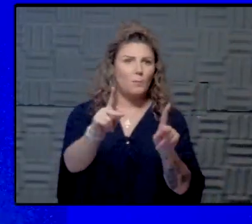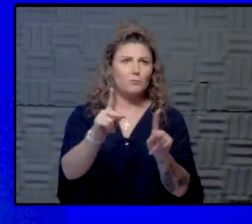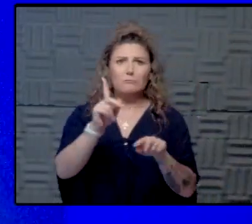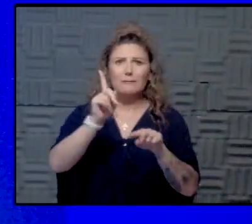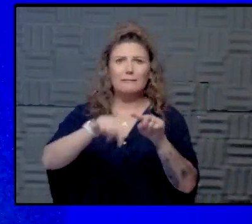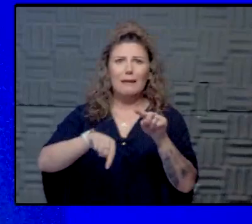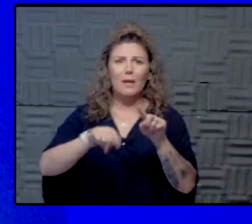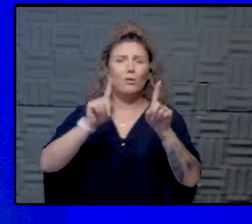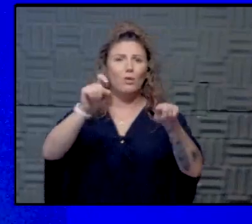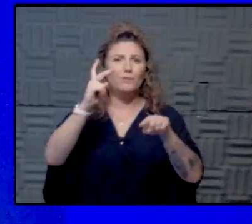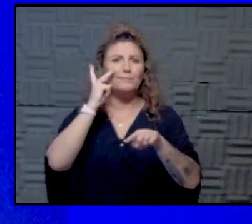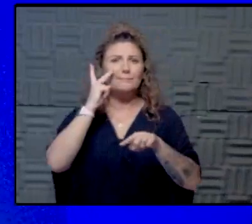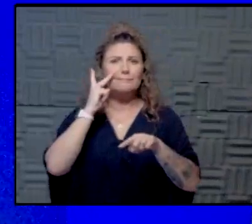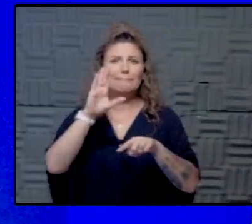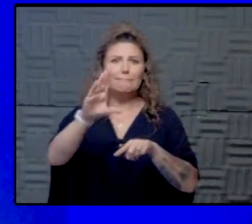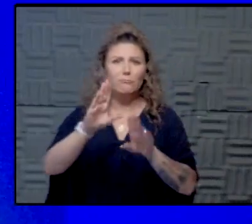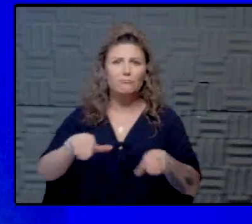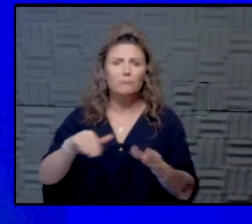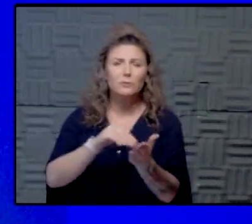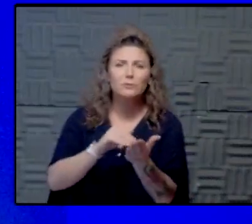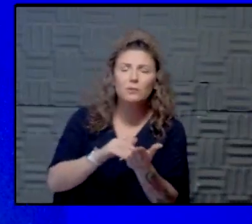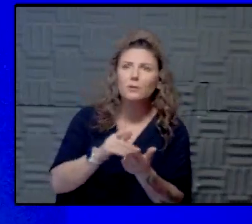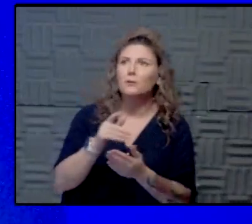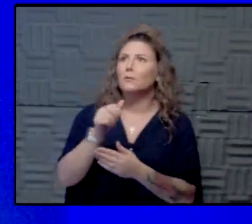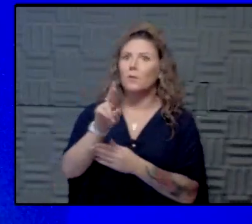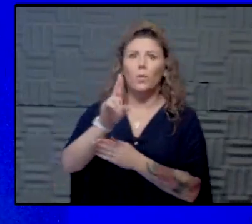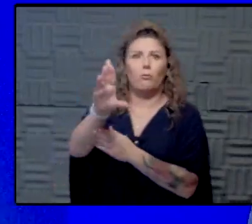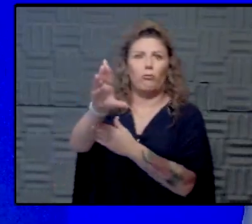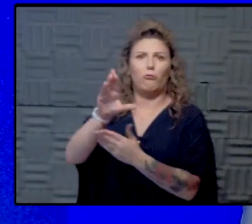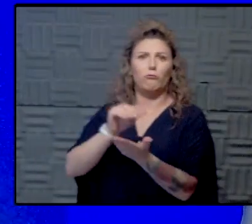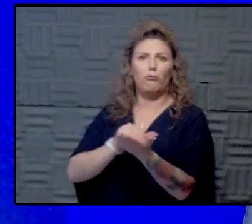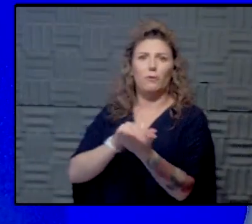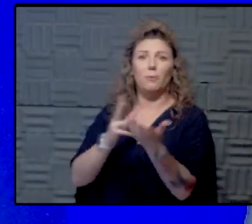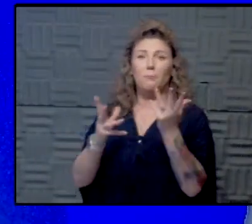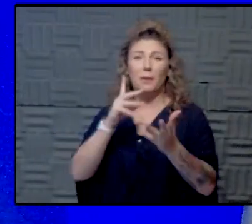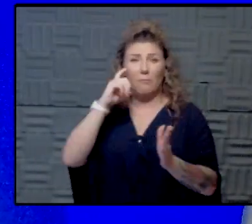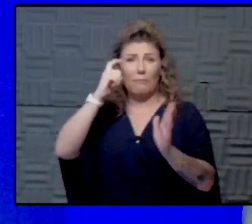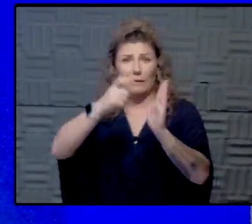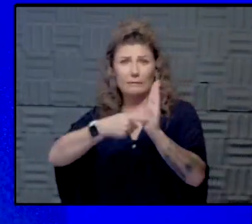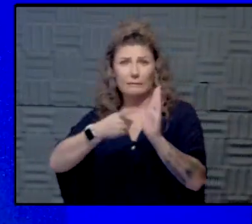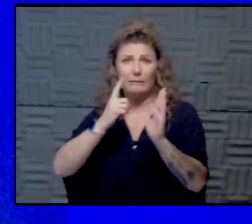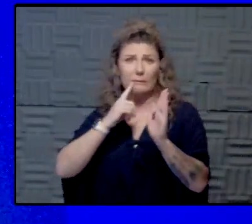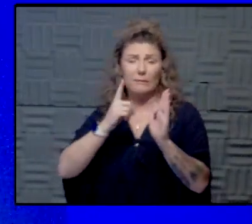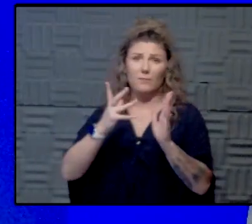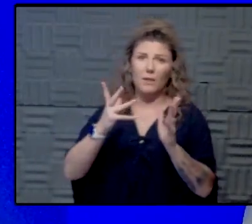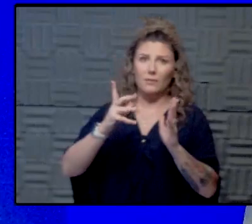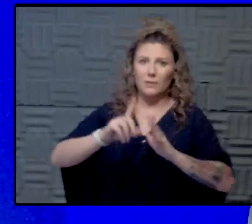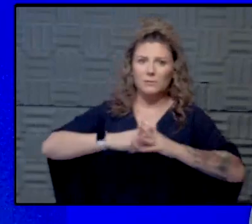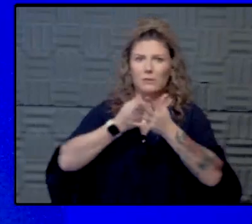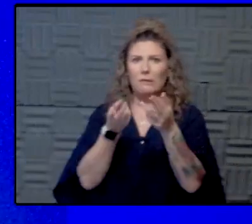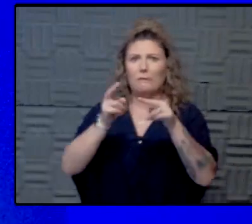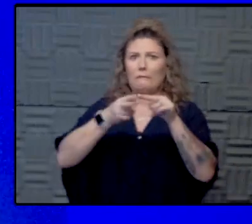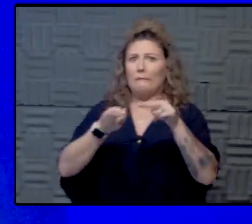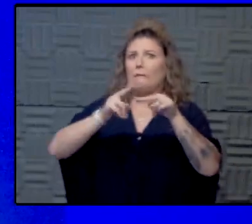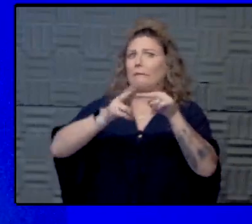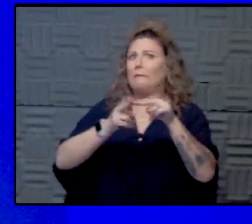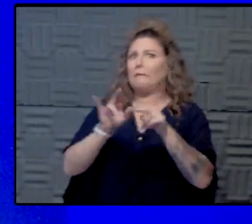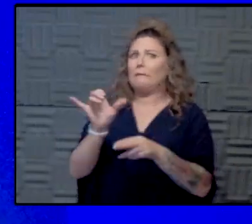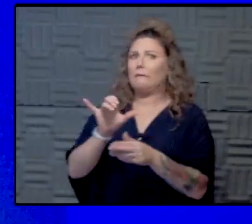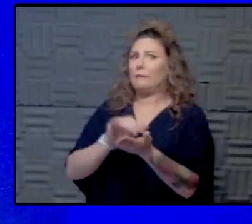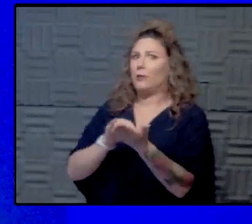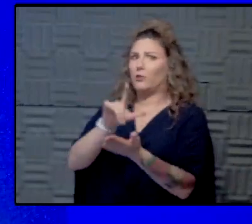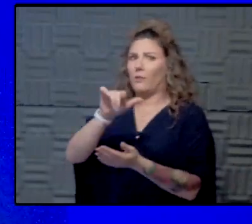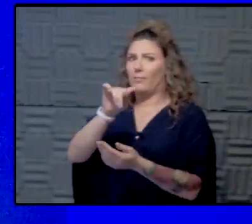to go see their pediatrician, go see their doctor, where some of these things could have been maybe identified as starting to bubble up, as like Dr. Lassen talks